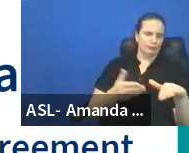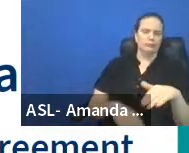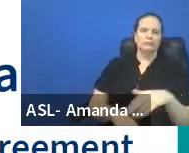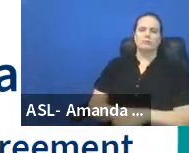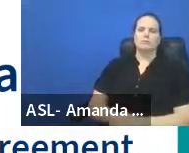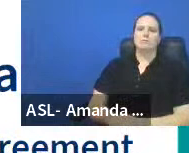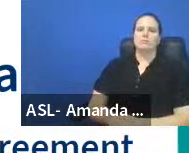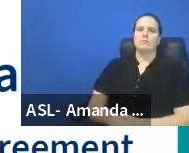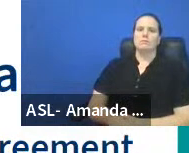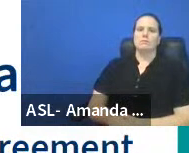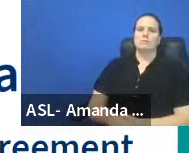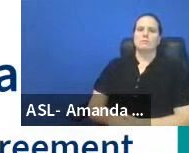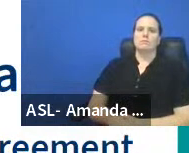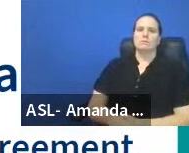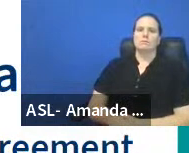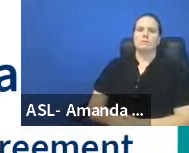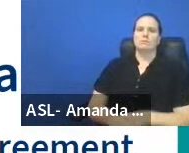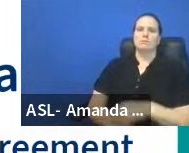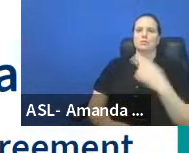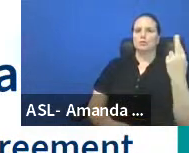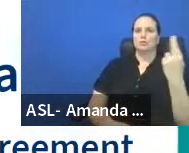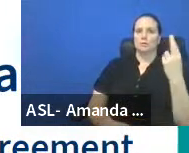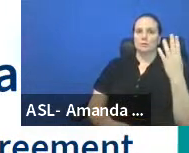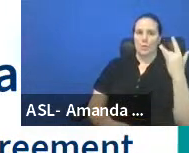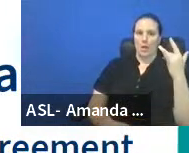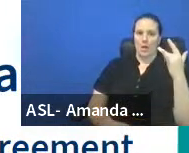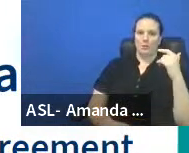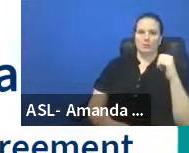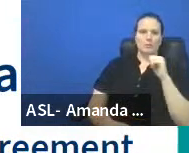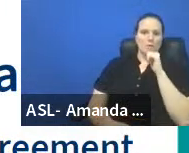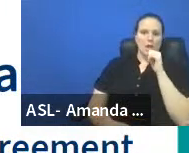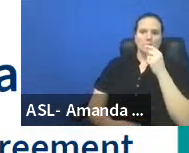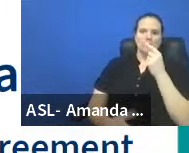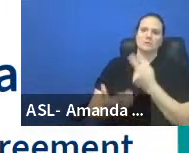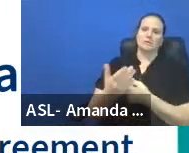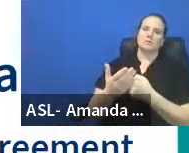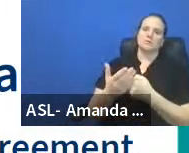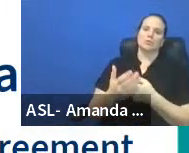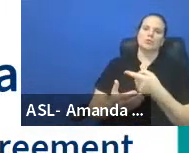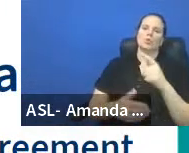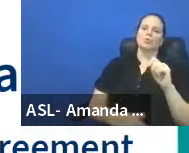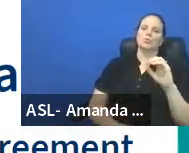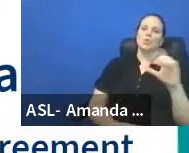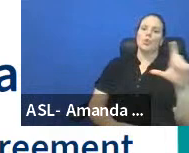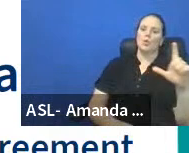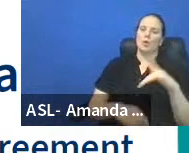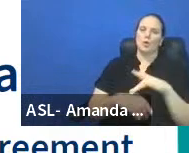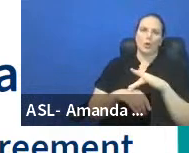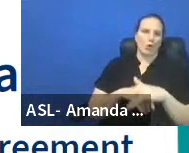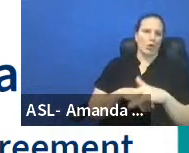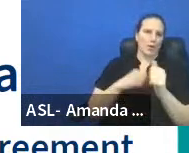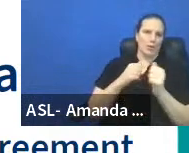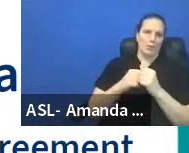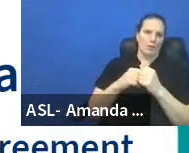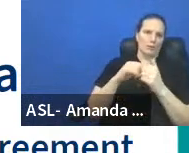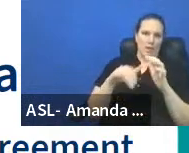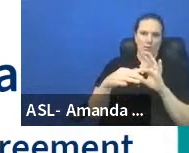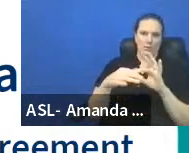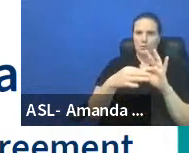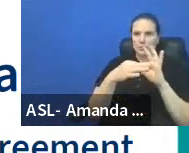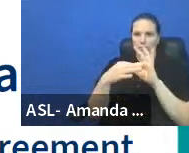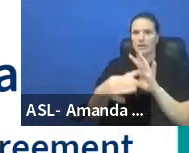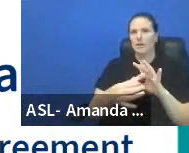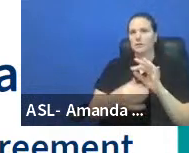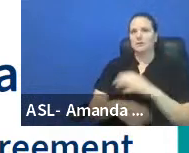And so one of the reasons we haven't come to talk to you guys about tolling yet is we're fairly early in the process around coordinating on those